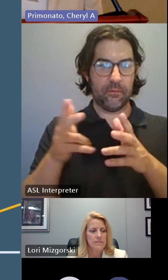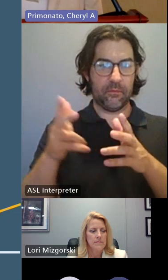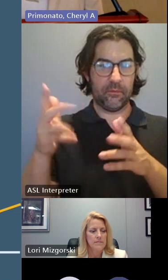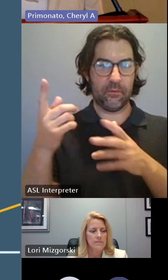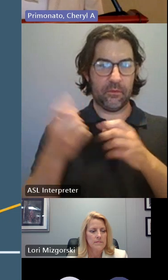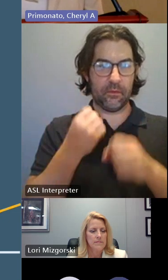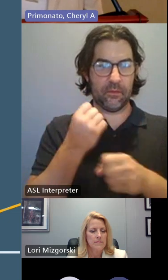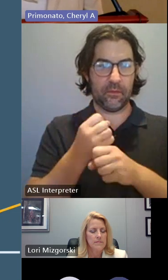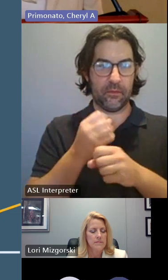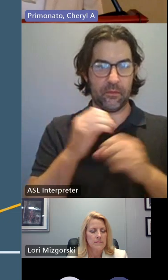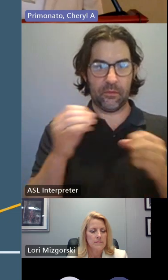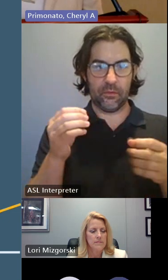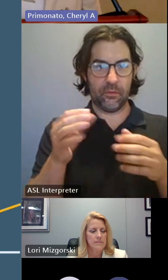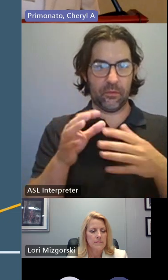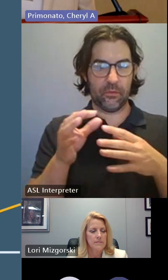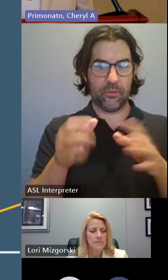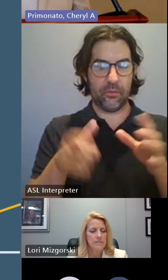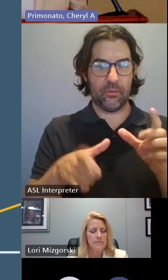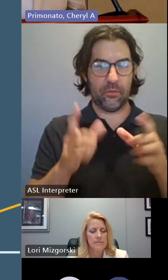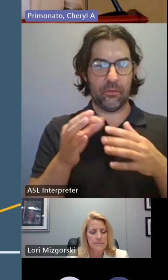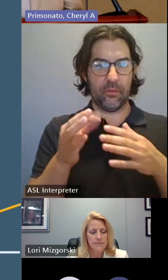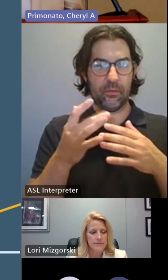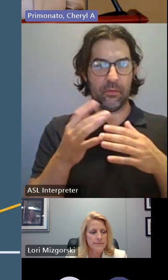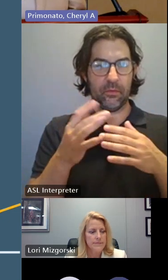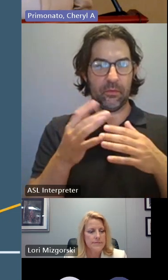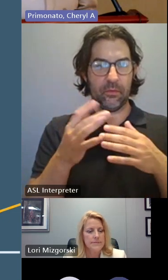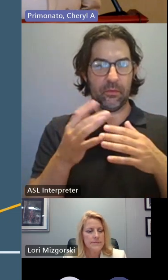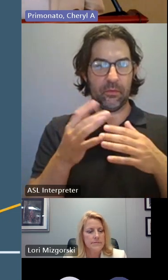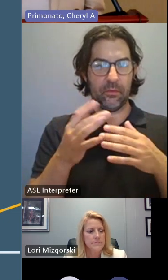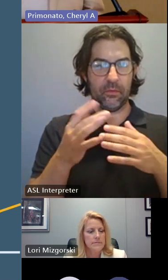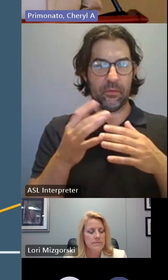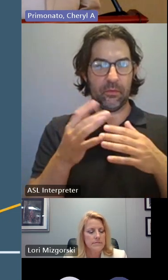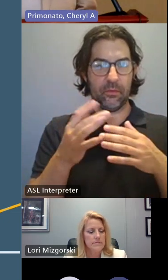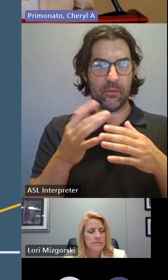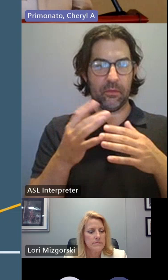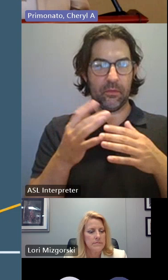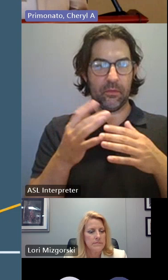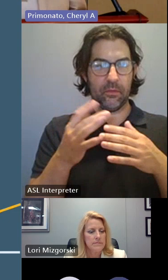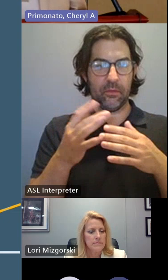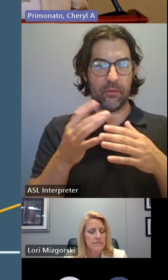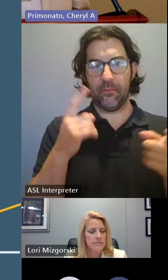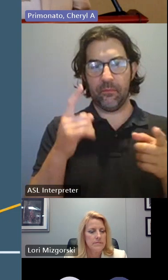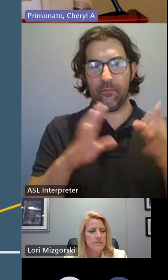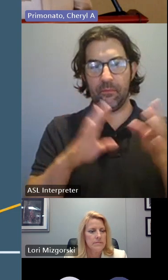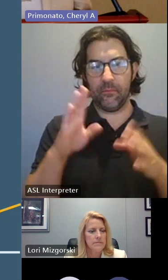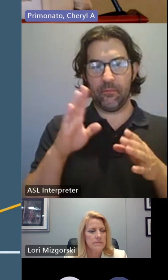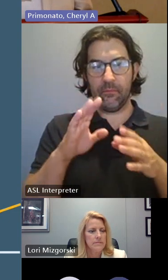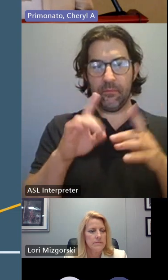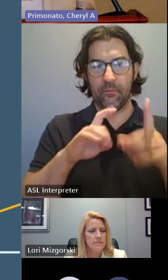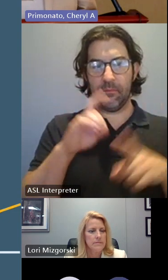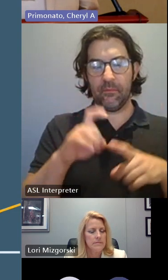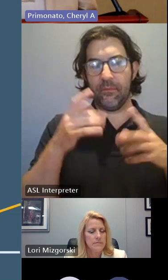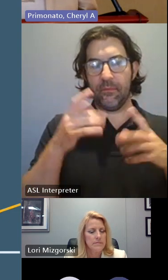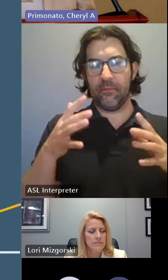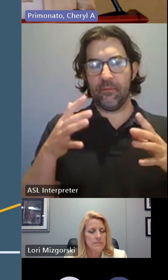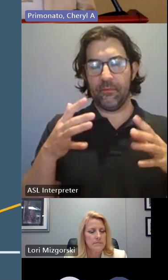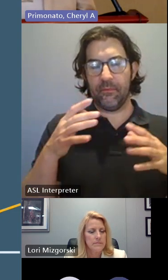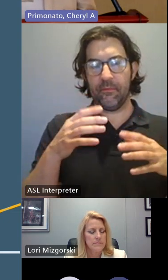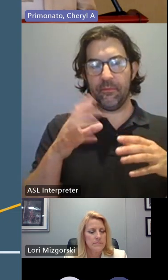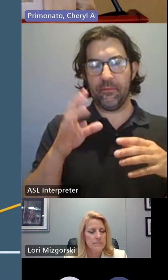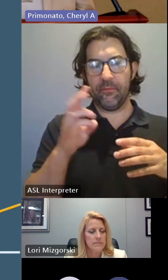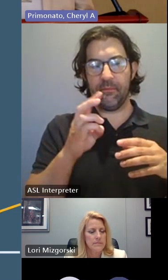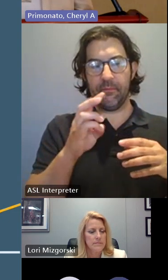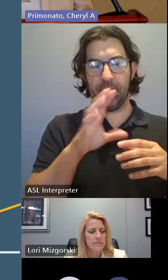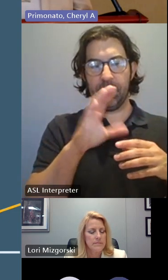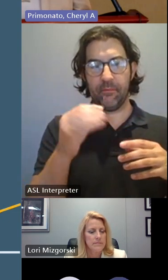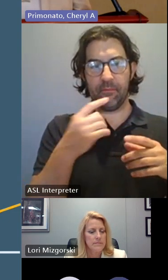options available. In accordance with the procurement policies and procedure, a single bid survey was conducted and 6 firms stated